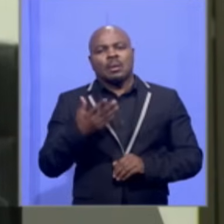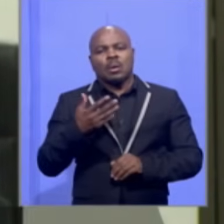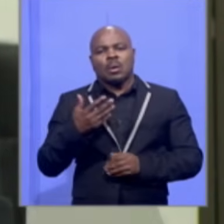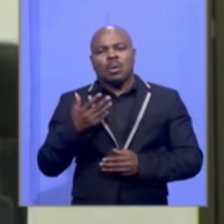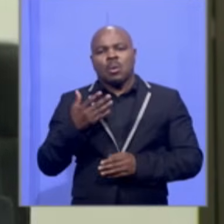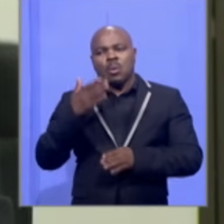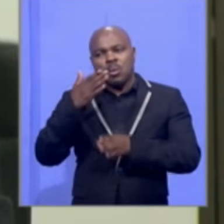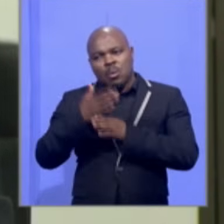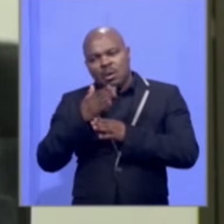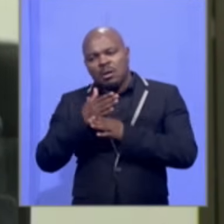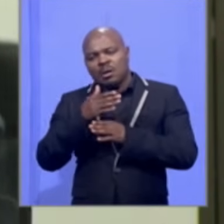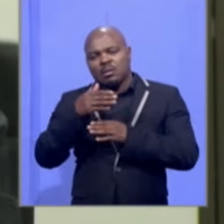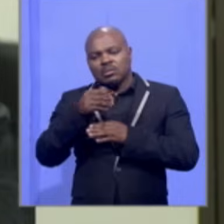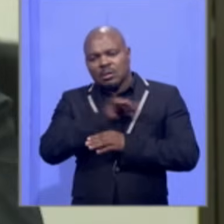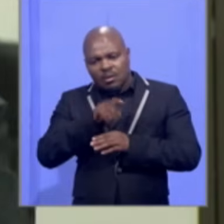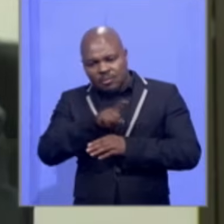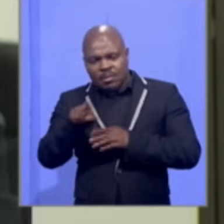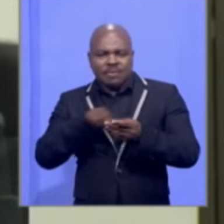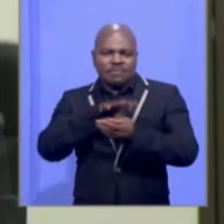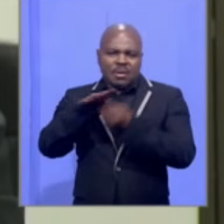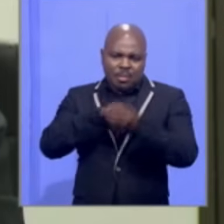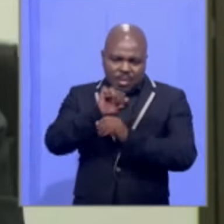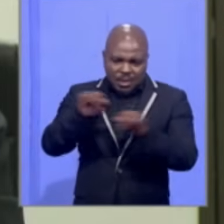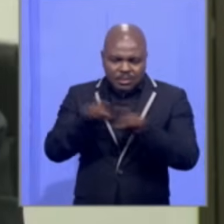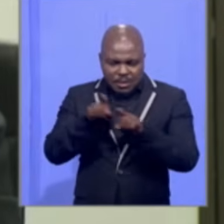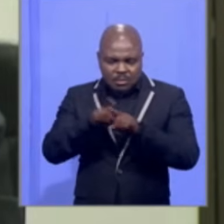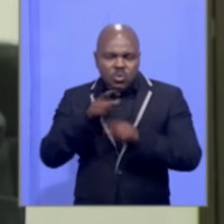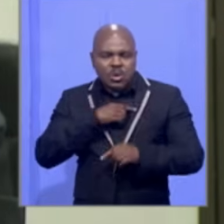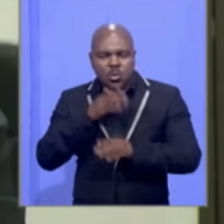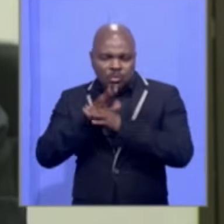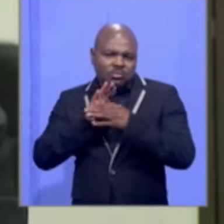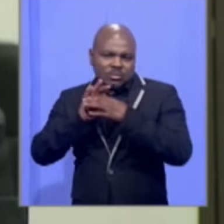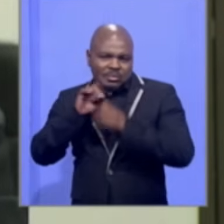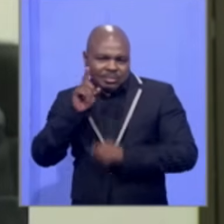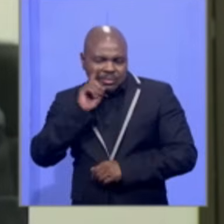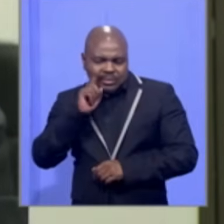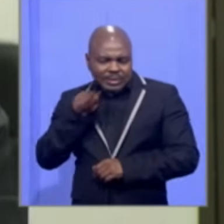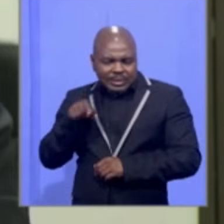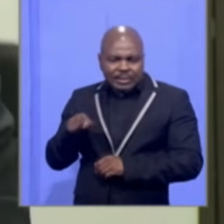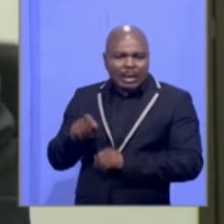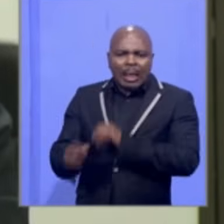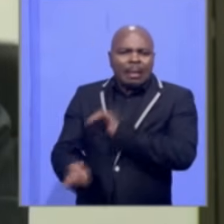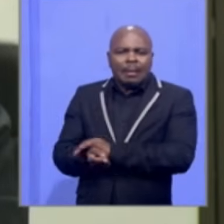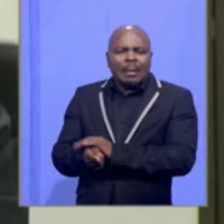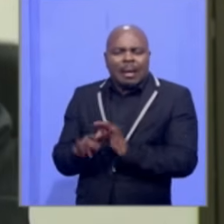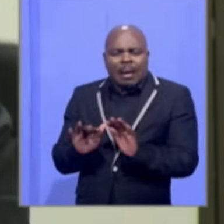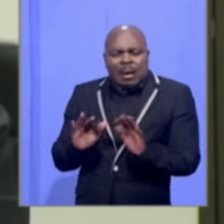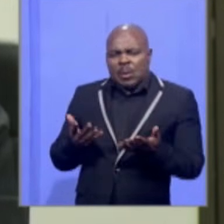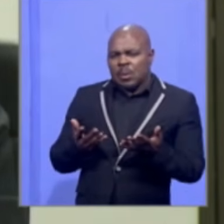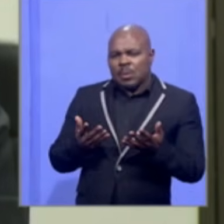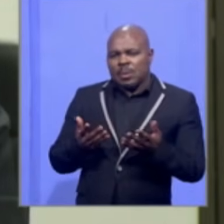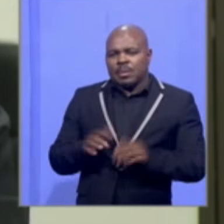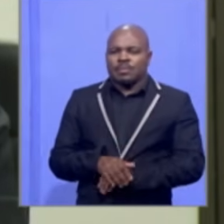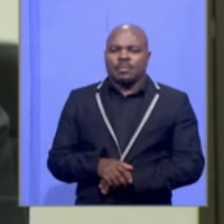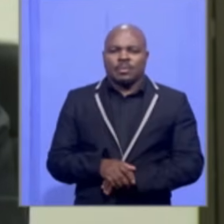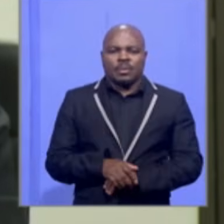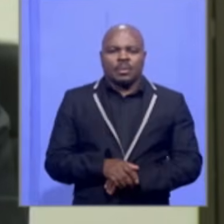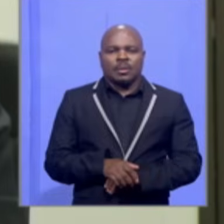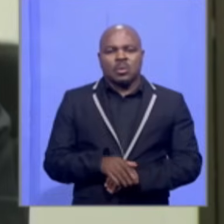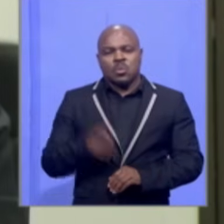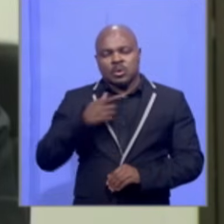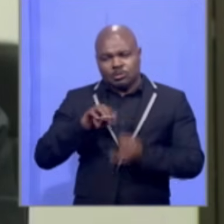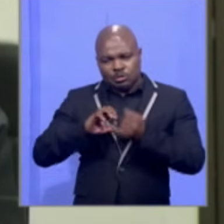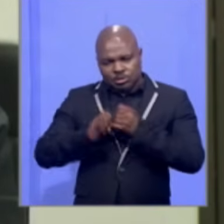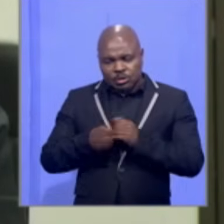workers and families to really to understand what has caused this particular accident. We'll actually strive to ensure that